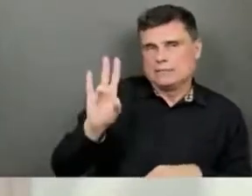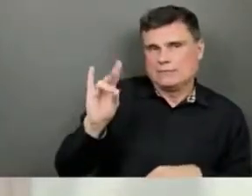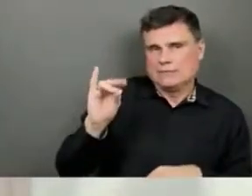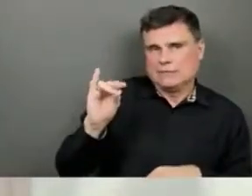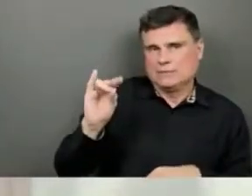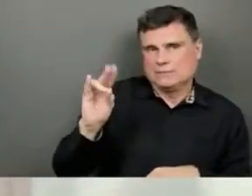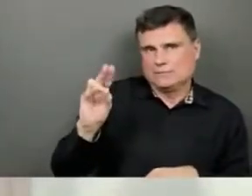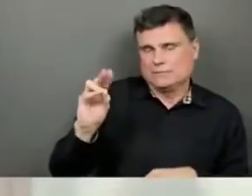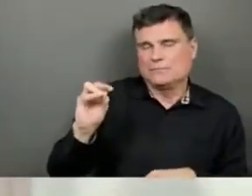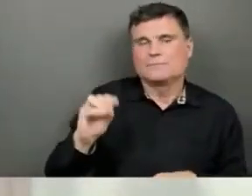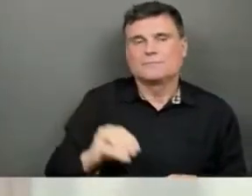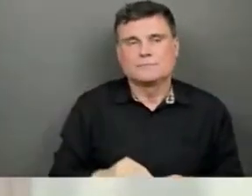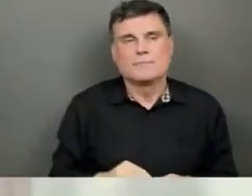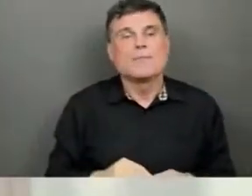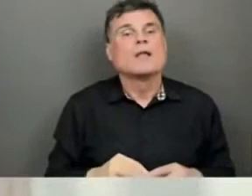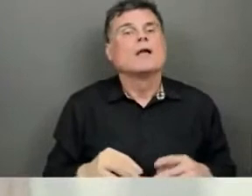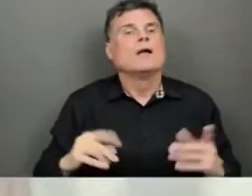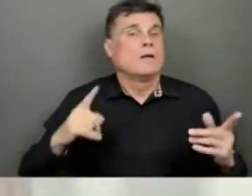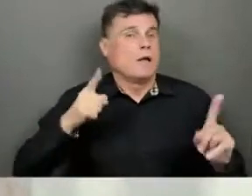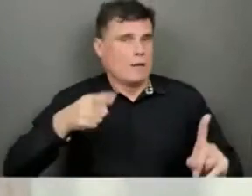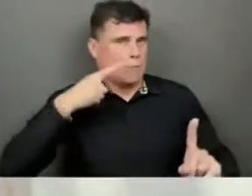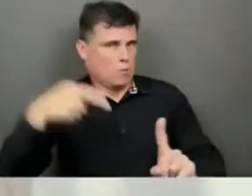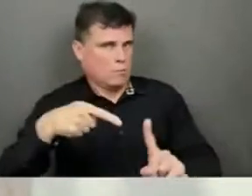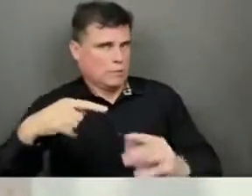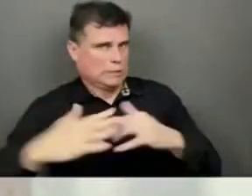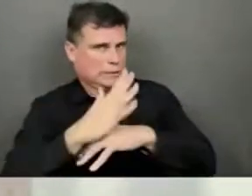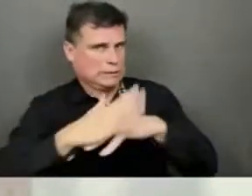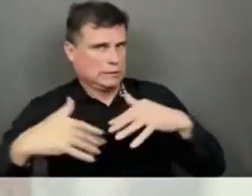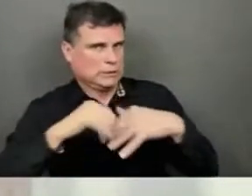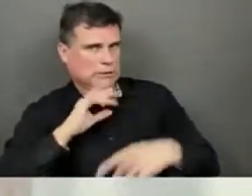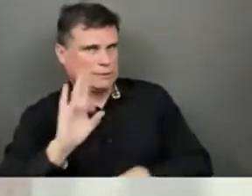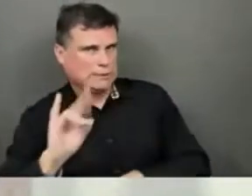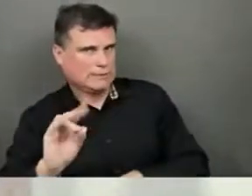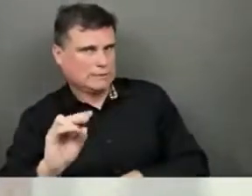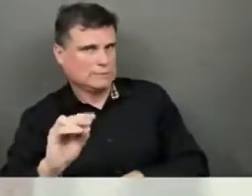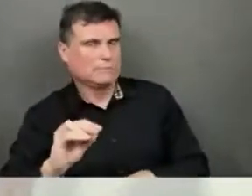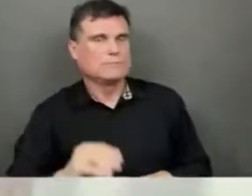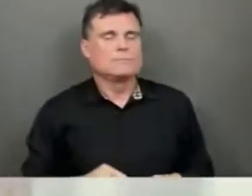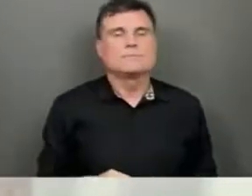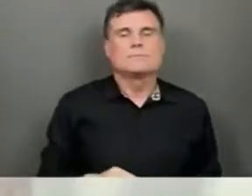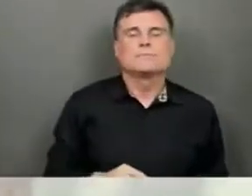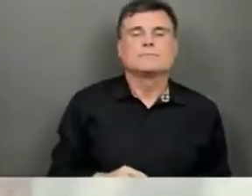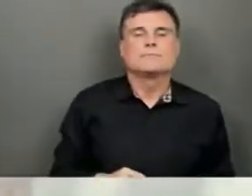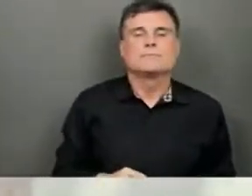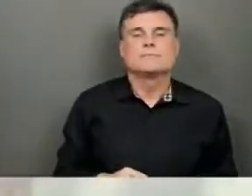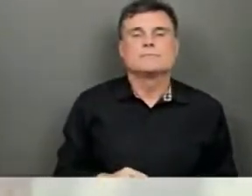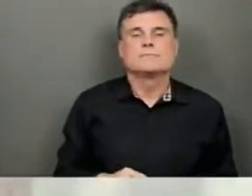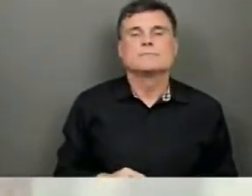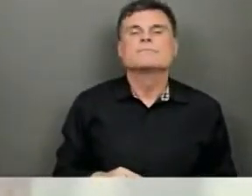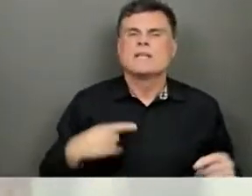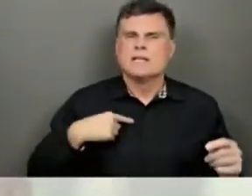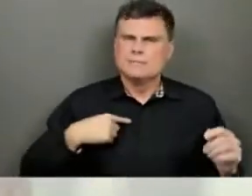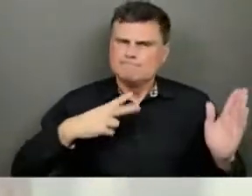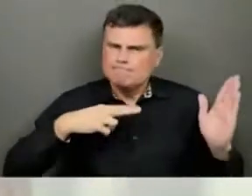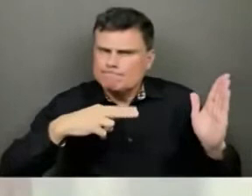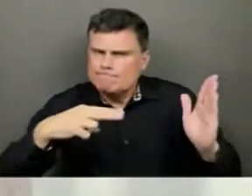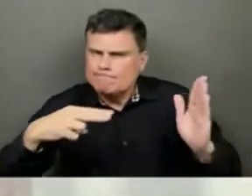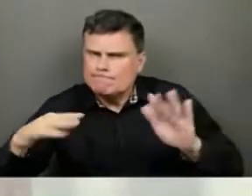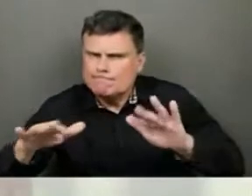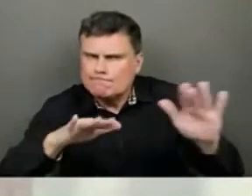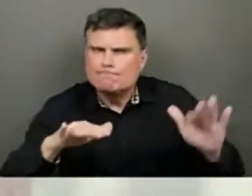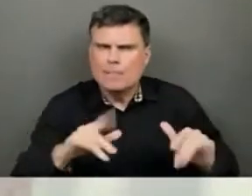and older for Indigenous people. Those are people who we know should get a booster in the coming